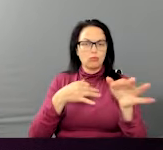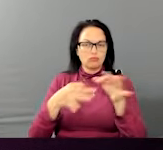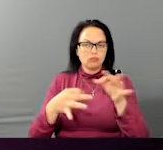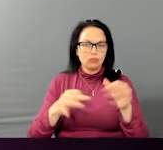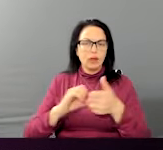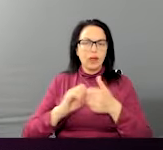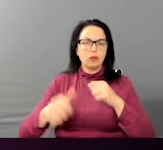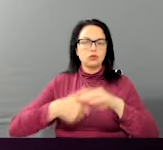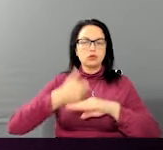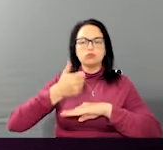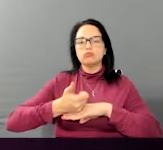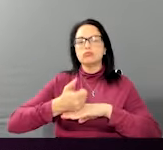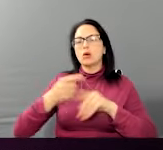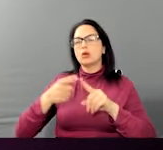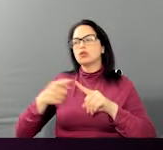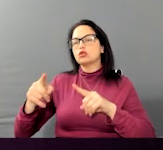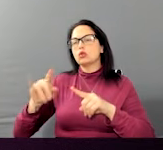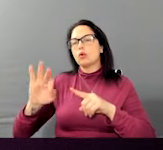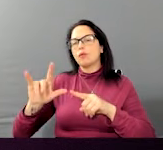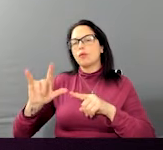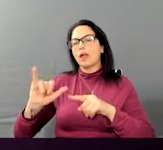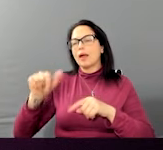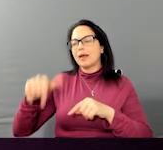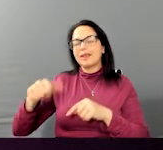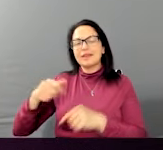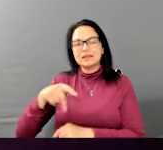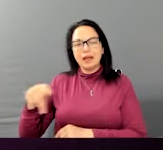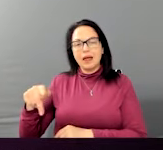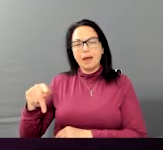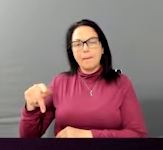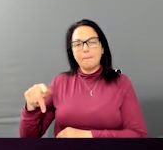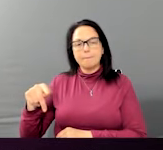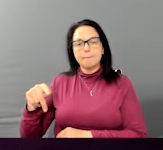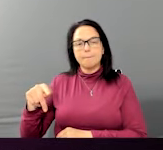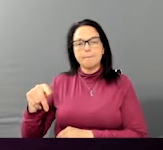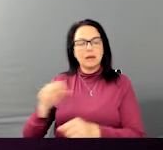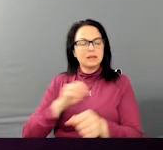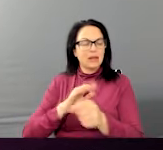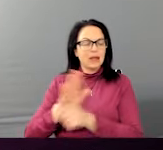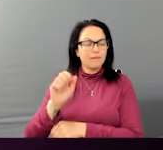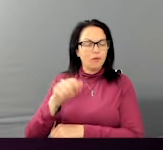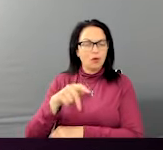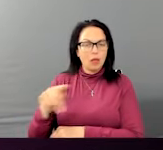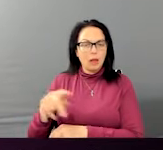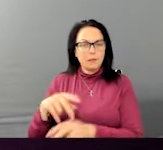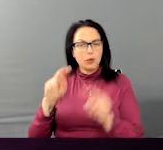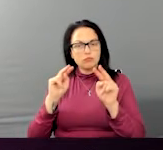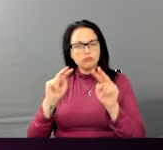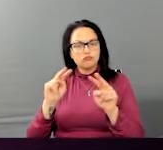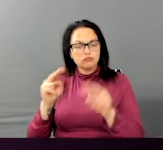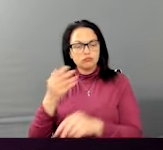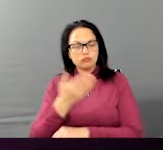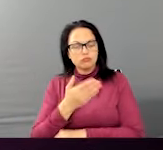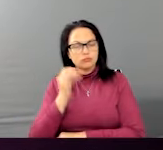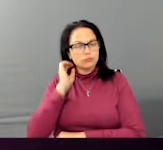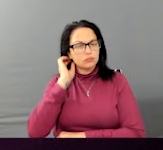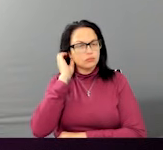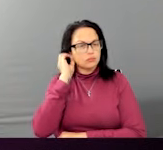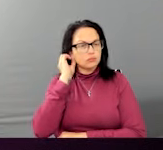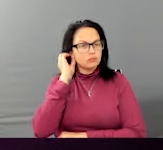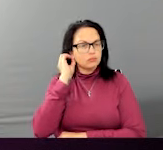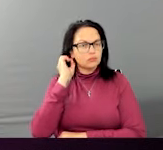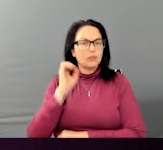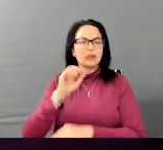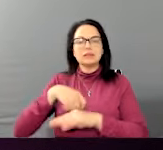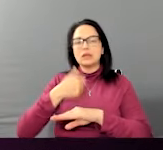it deployed to Fly. And this app is like a full app. Like, take a look at this thing. We go to the